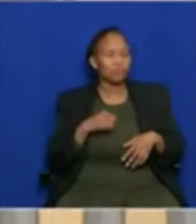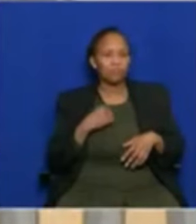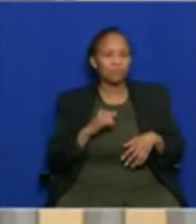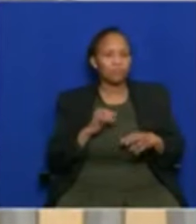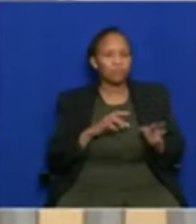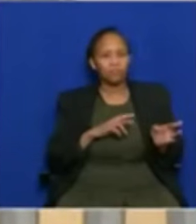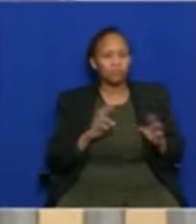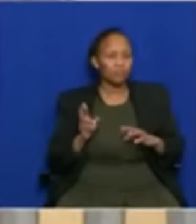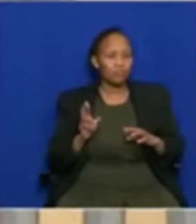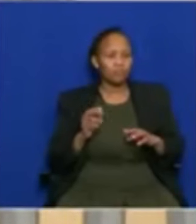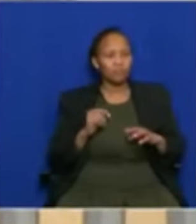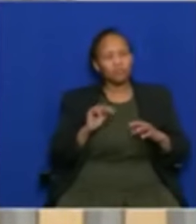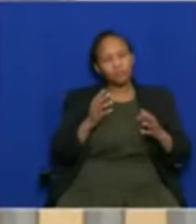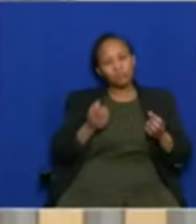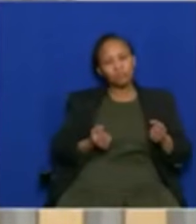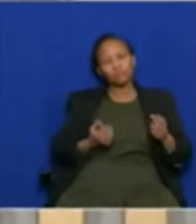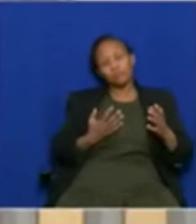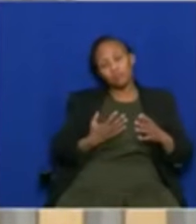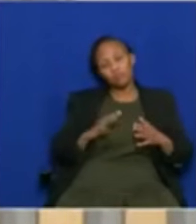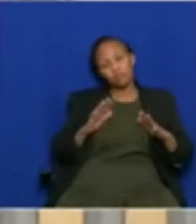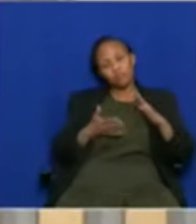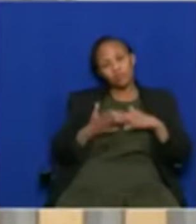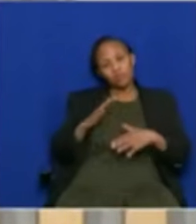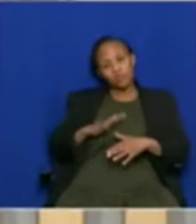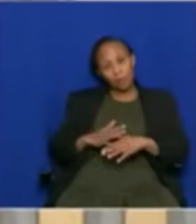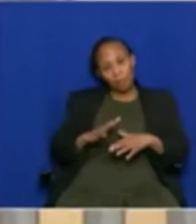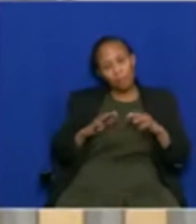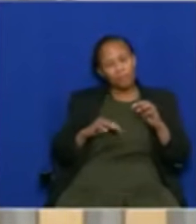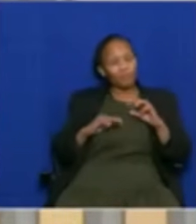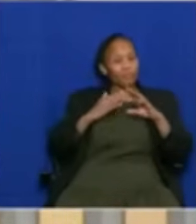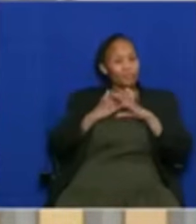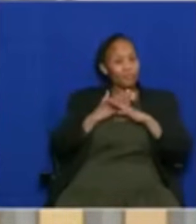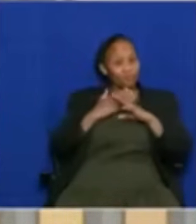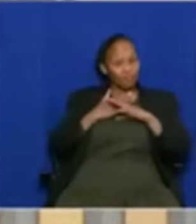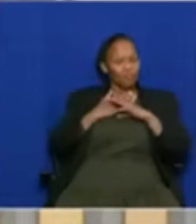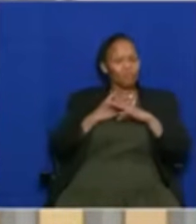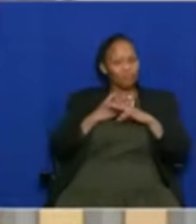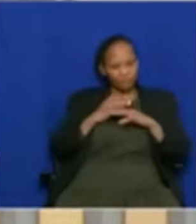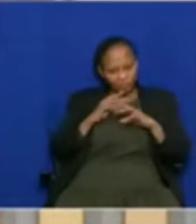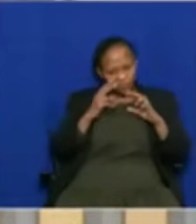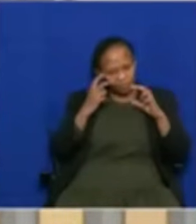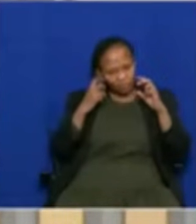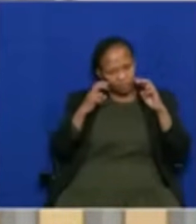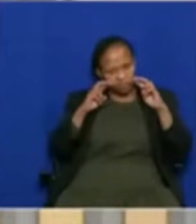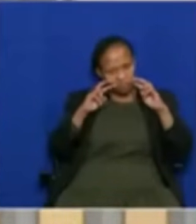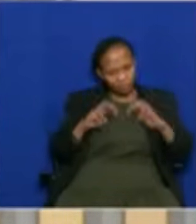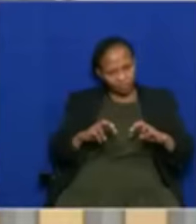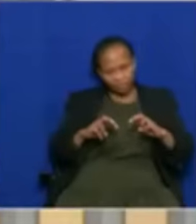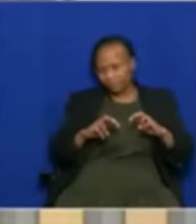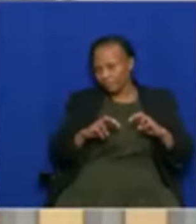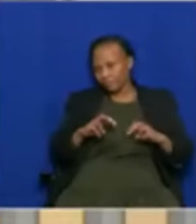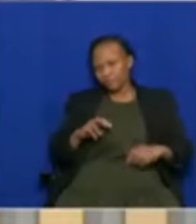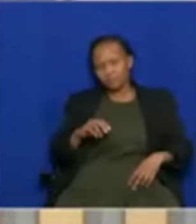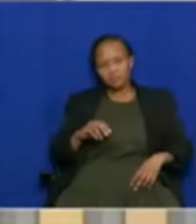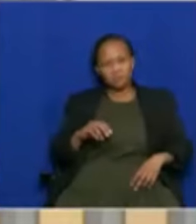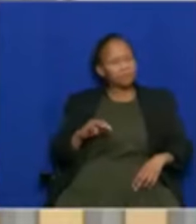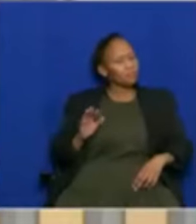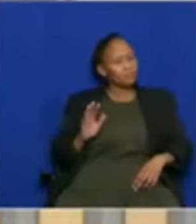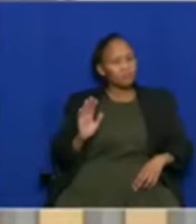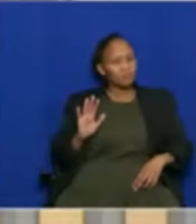secret clearance. Yes. It just talks to an application. To give a clearance would be impossible to give it almost